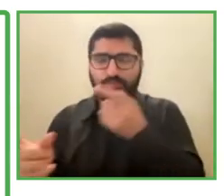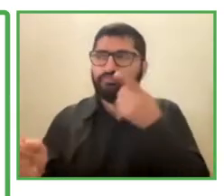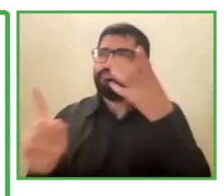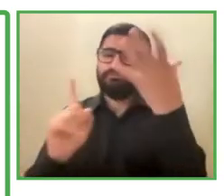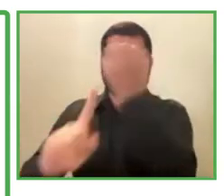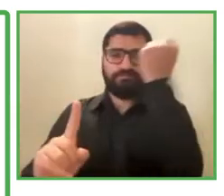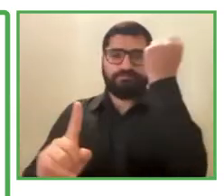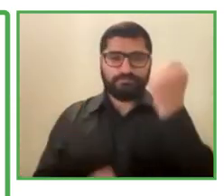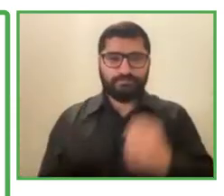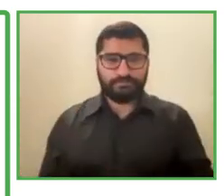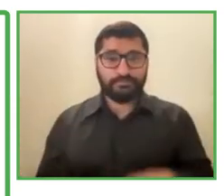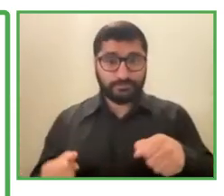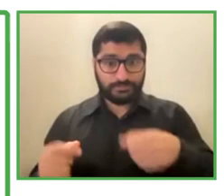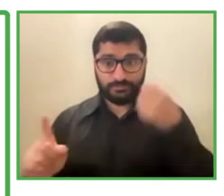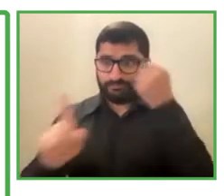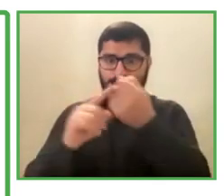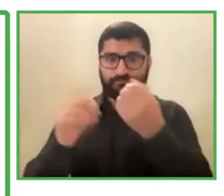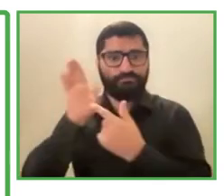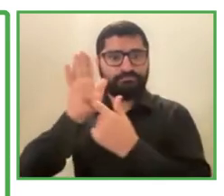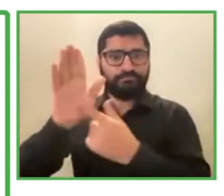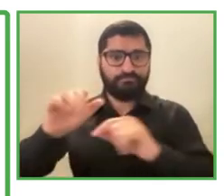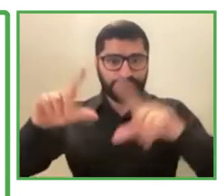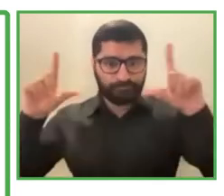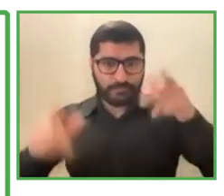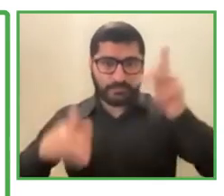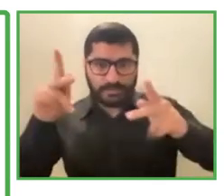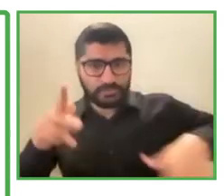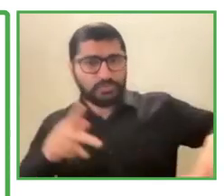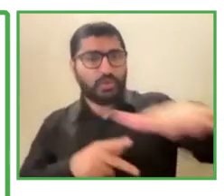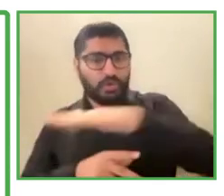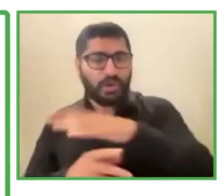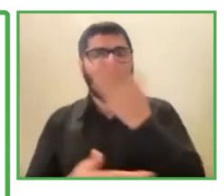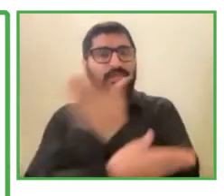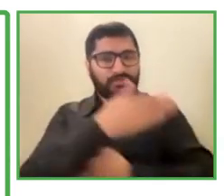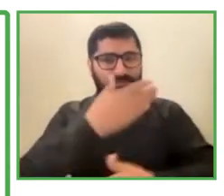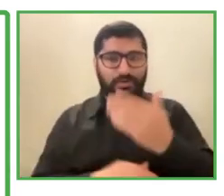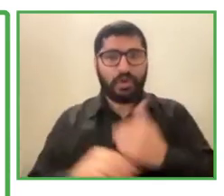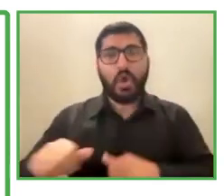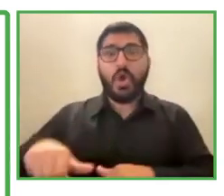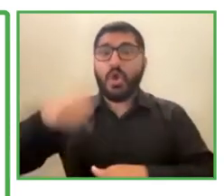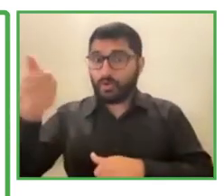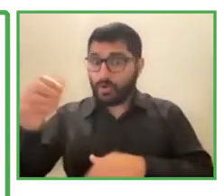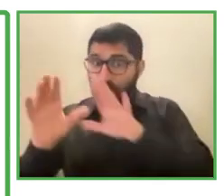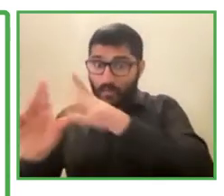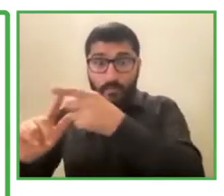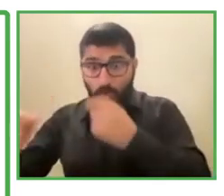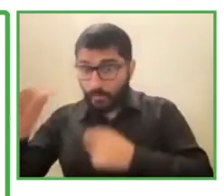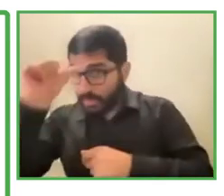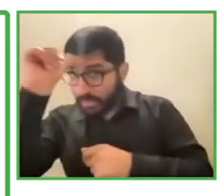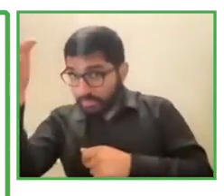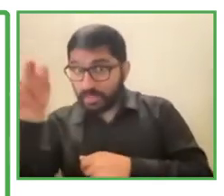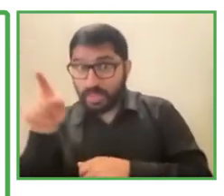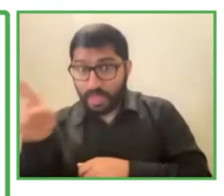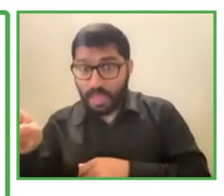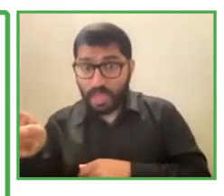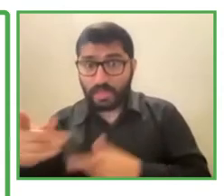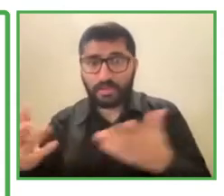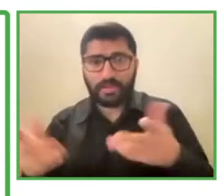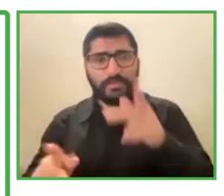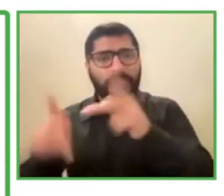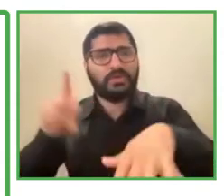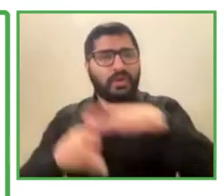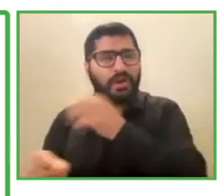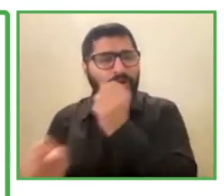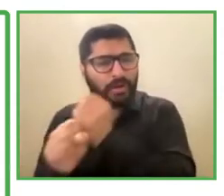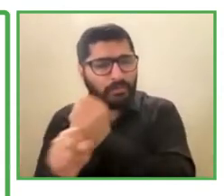face. With Enable India, he's developed projects focused on technology in India,